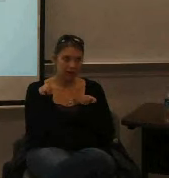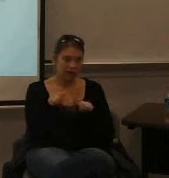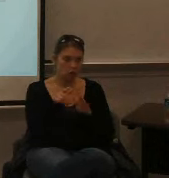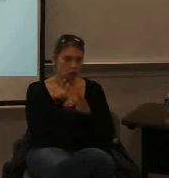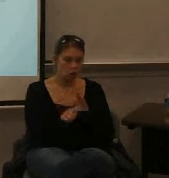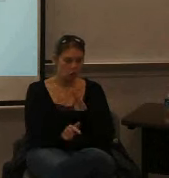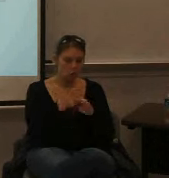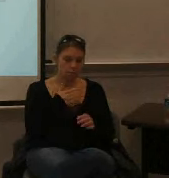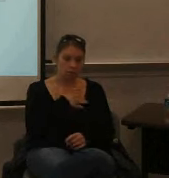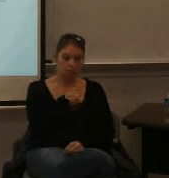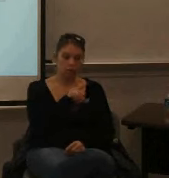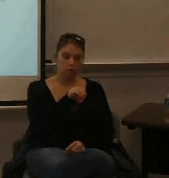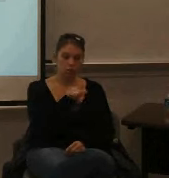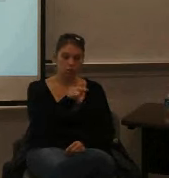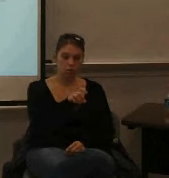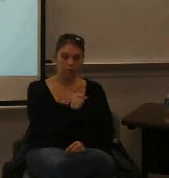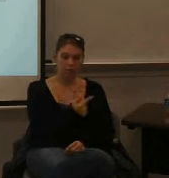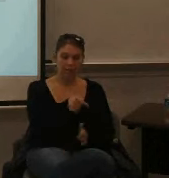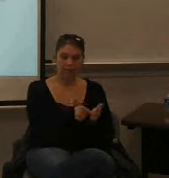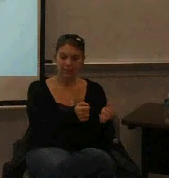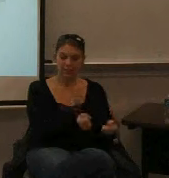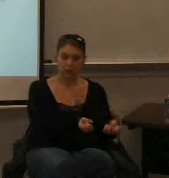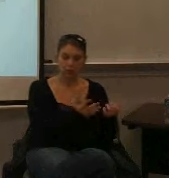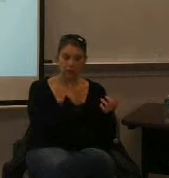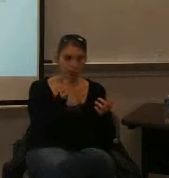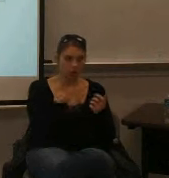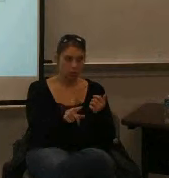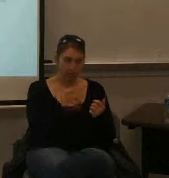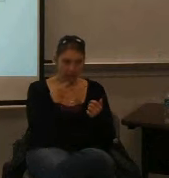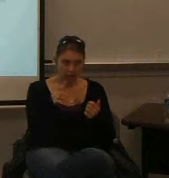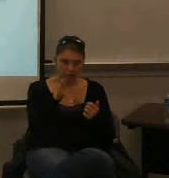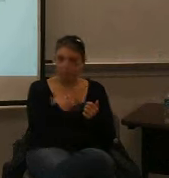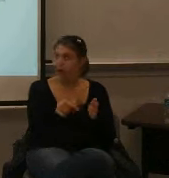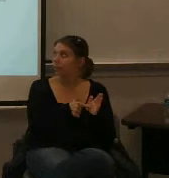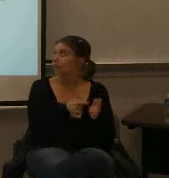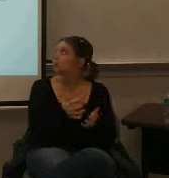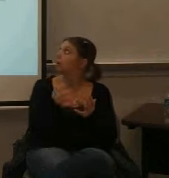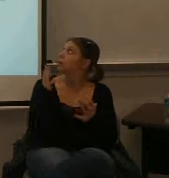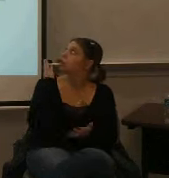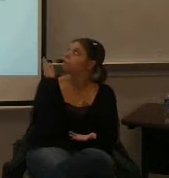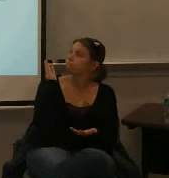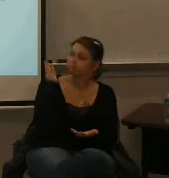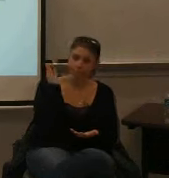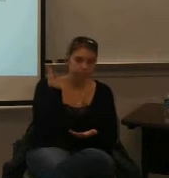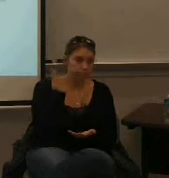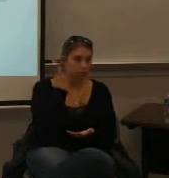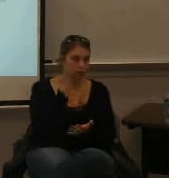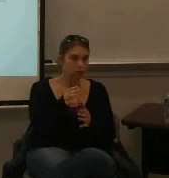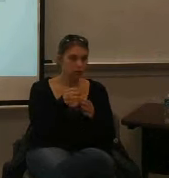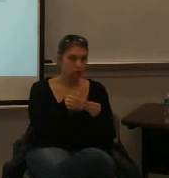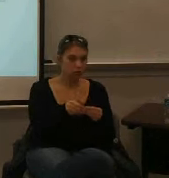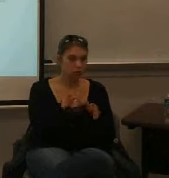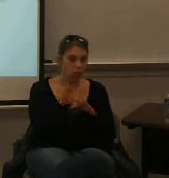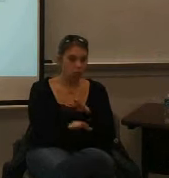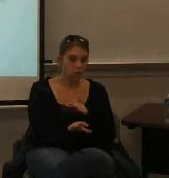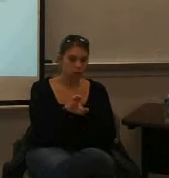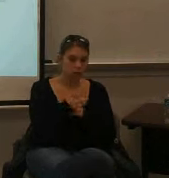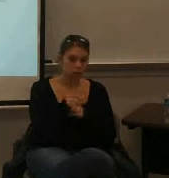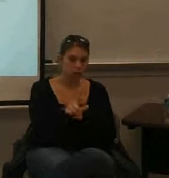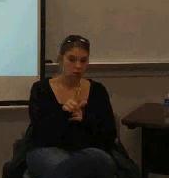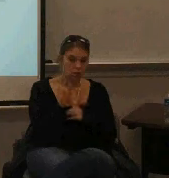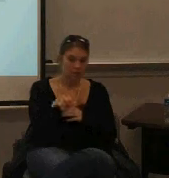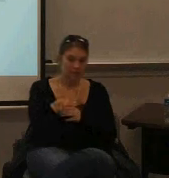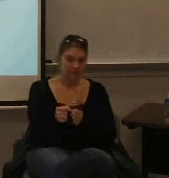lower my loading by this much. This will lower the phosphorus by X amount, which would lower the chlorophyll by such